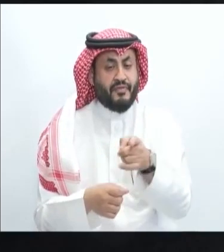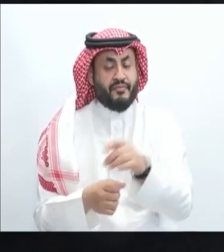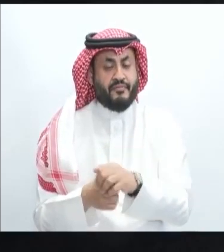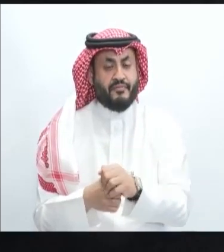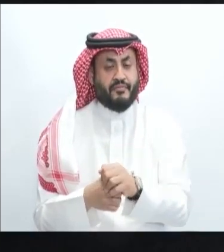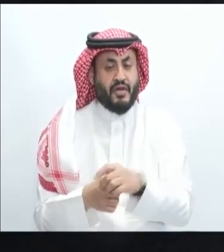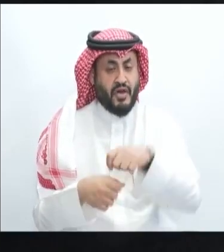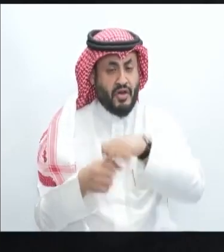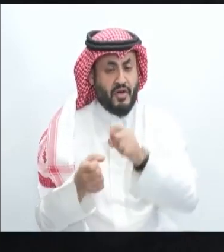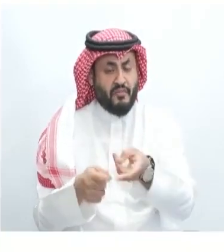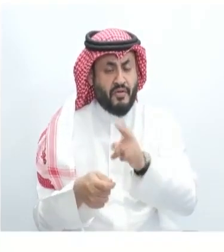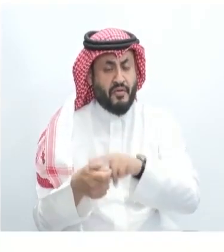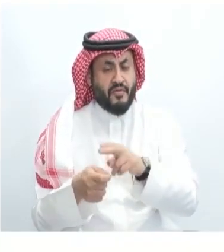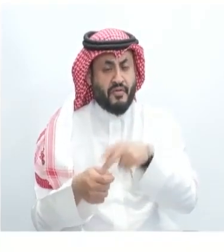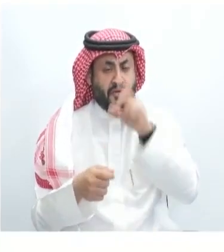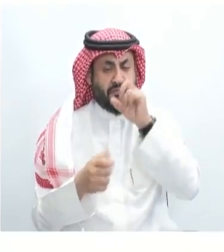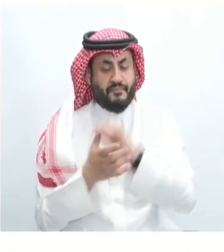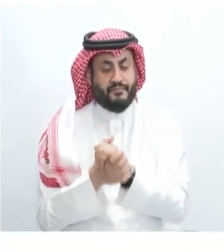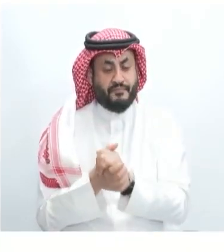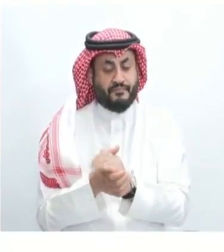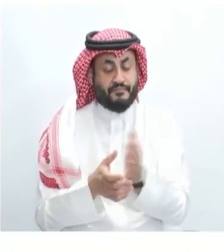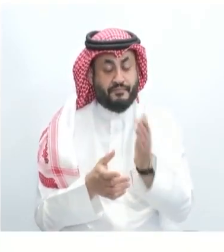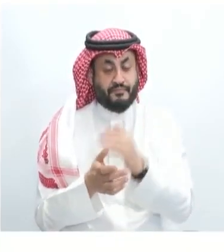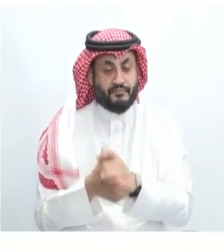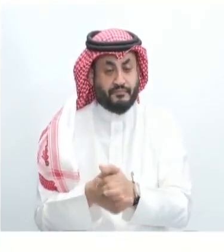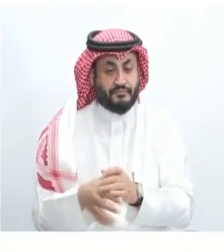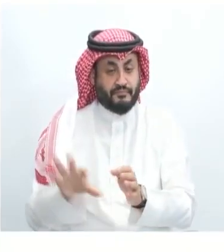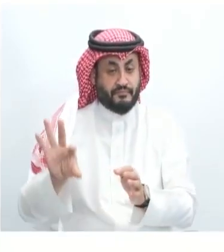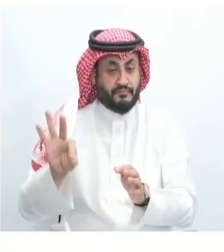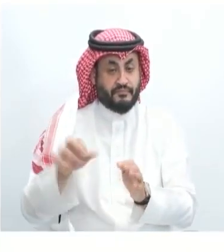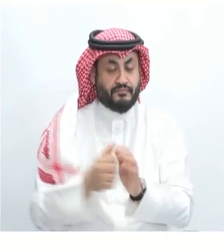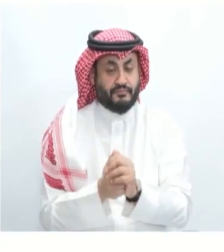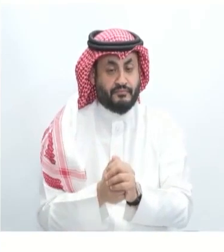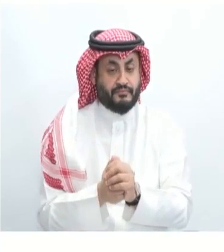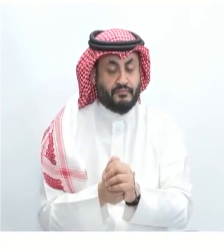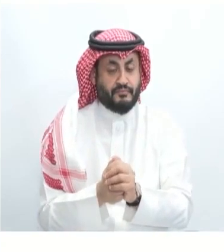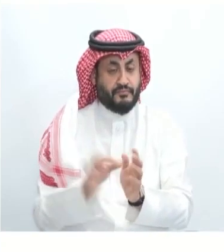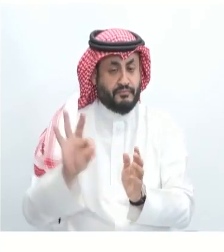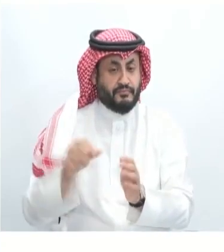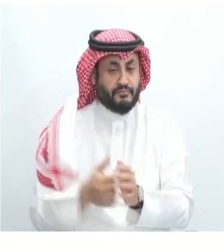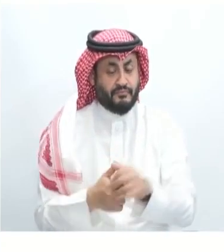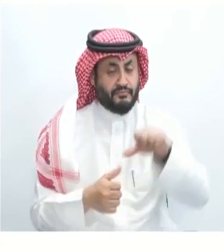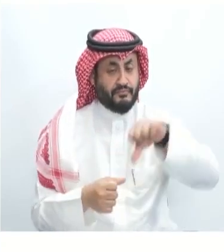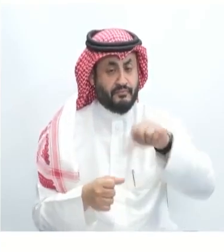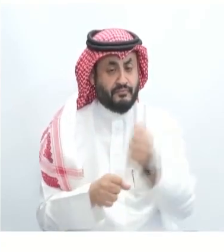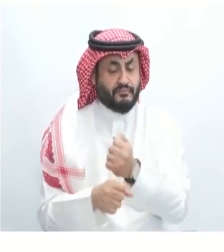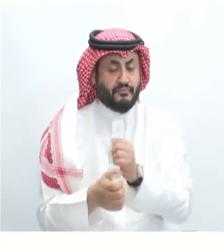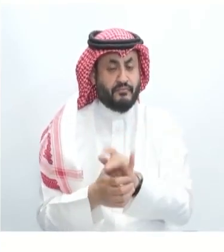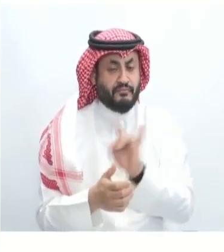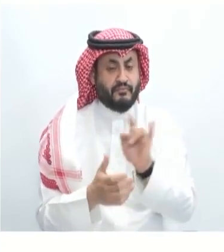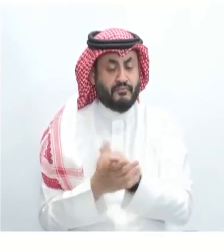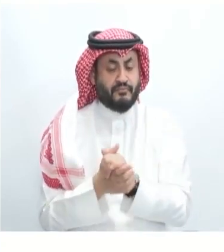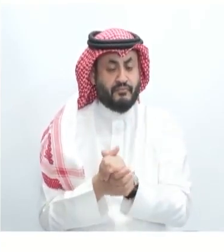or soda. Now, the next or the third bad thing that we shouldn't do is number